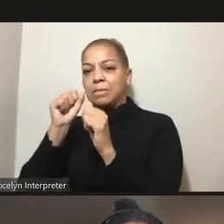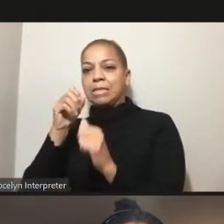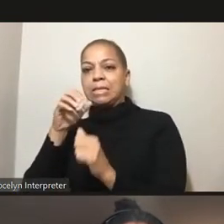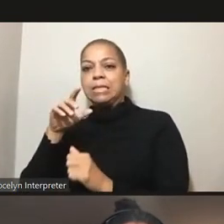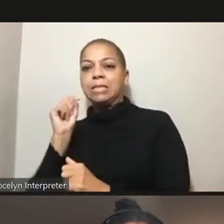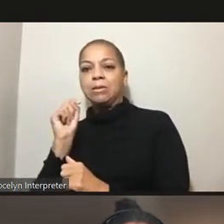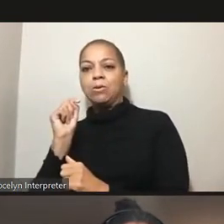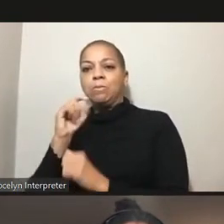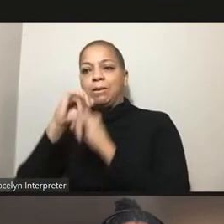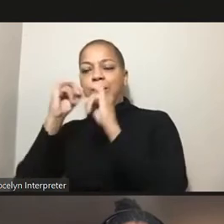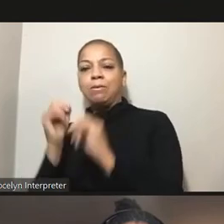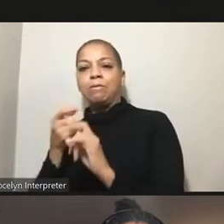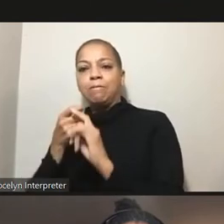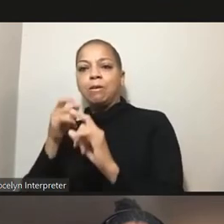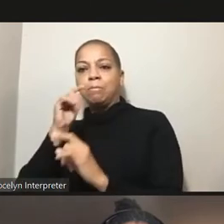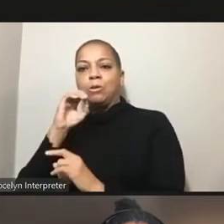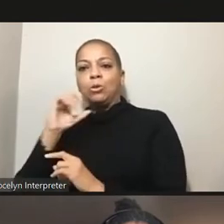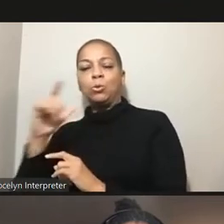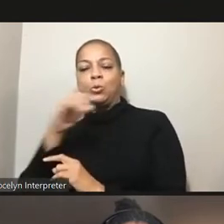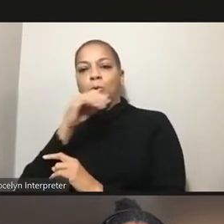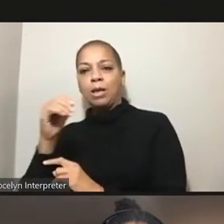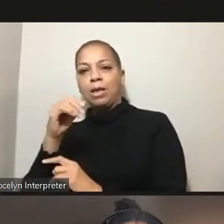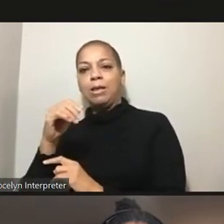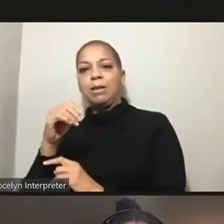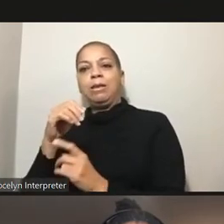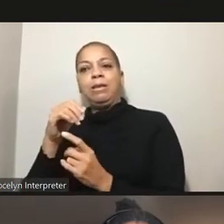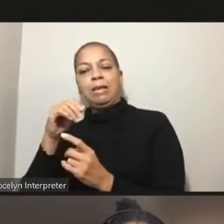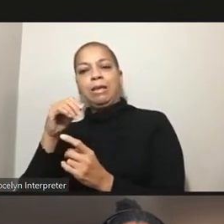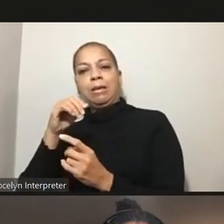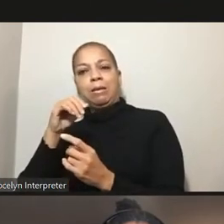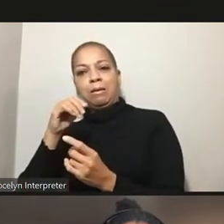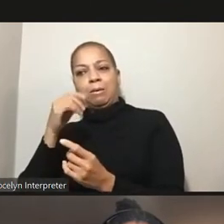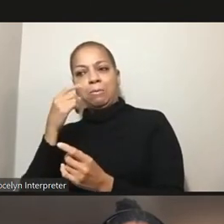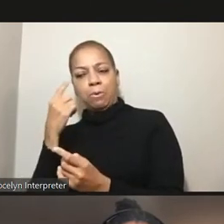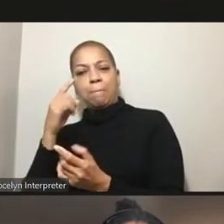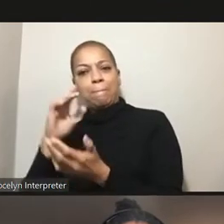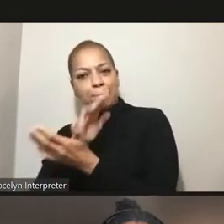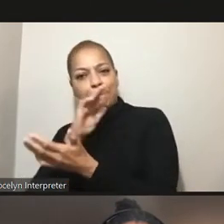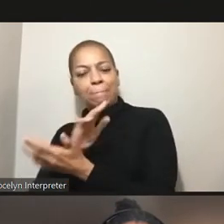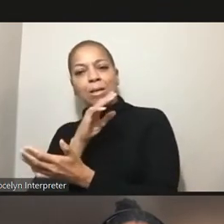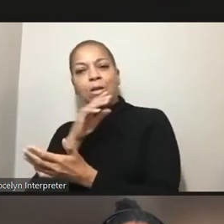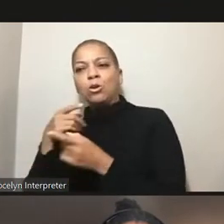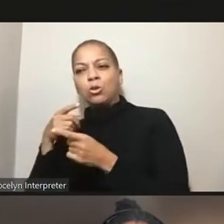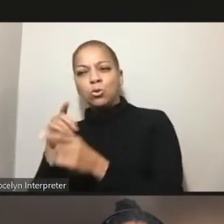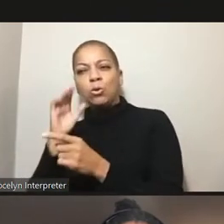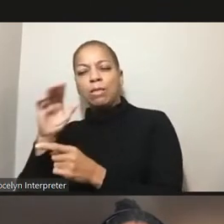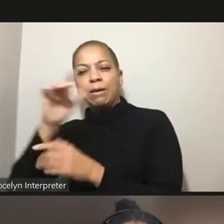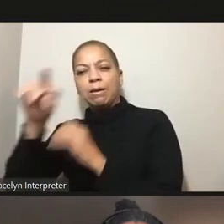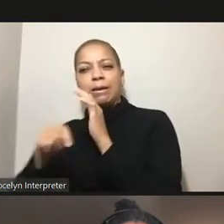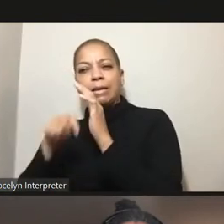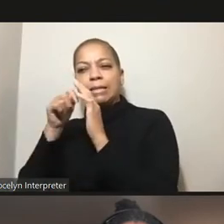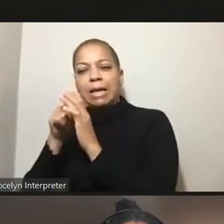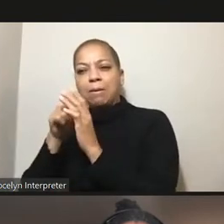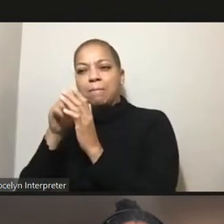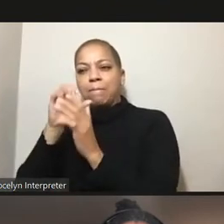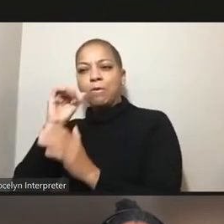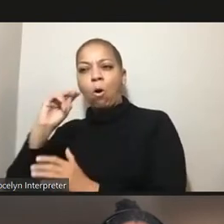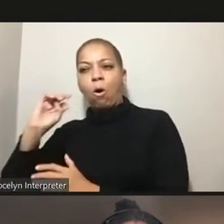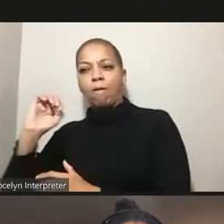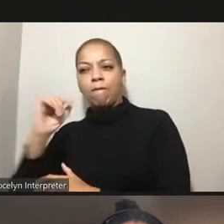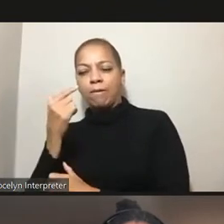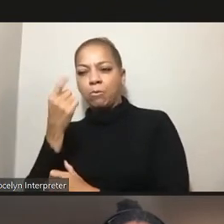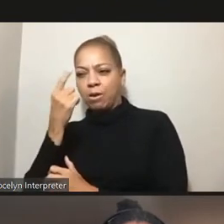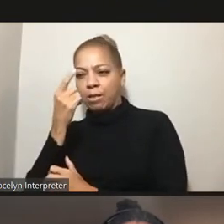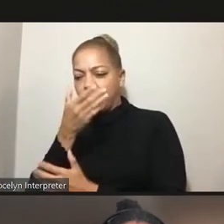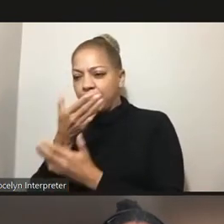paper. And it's in that time, it's in that deliberate carving out of a thing that